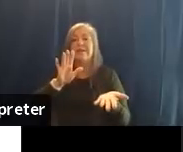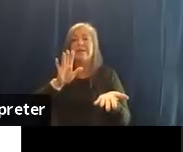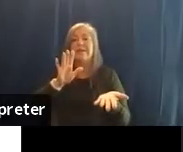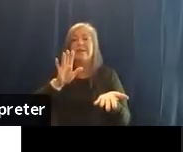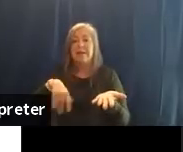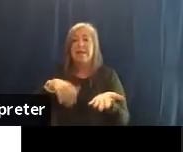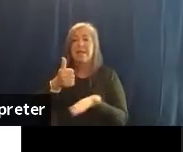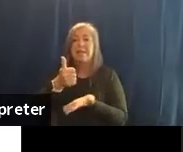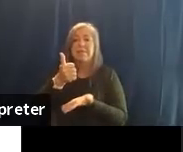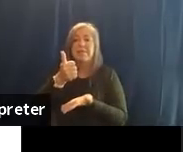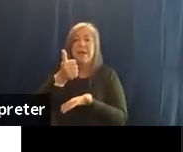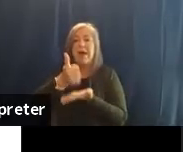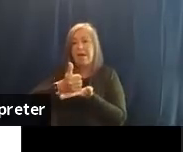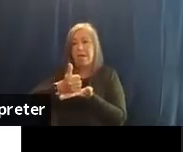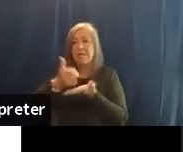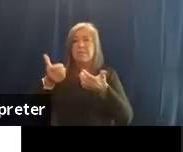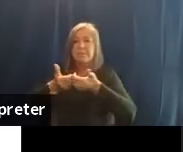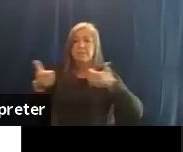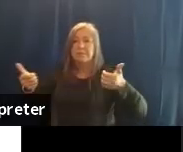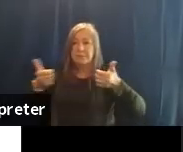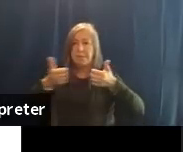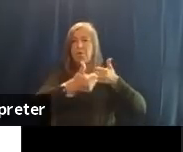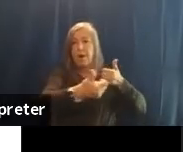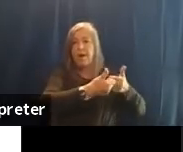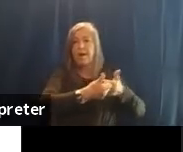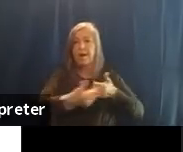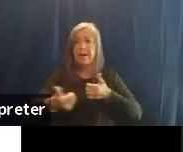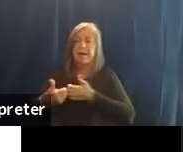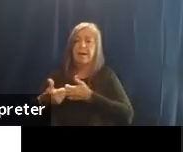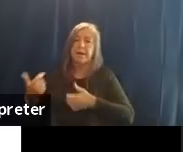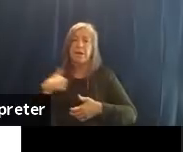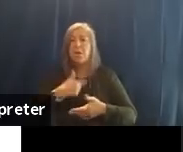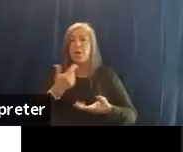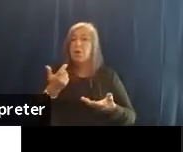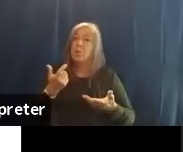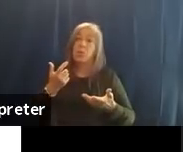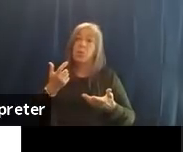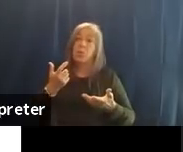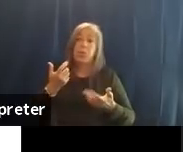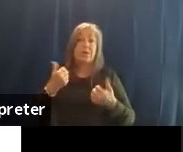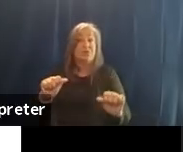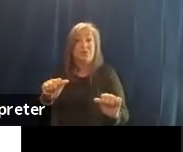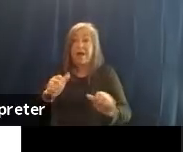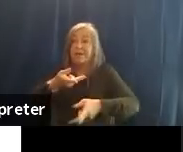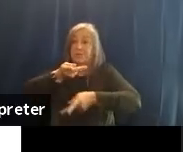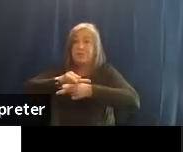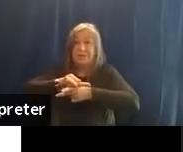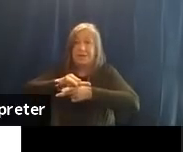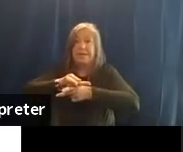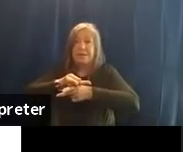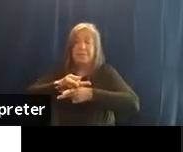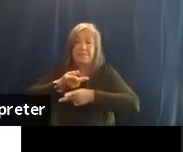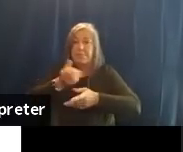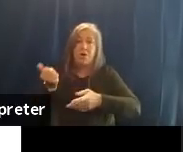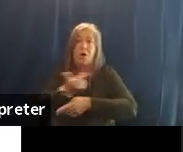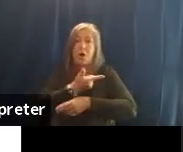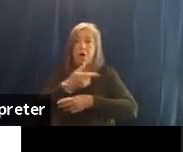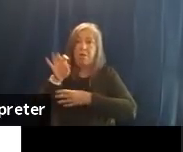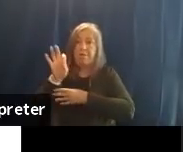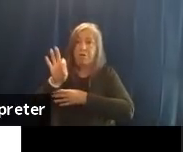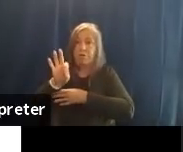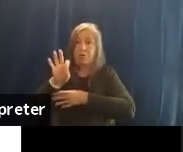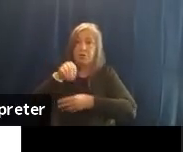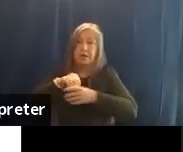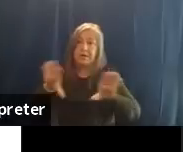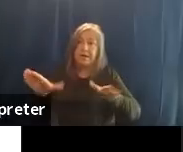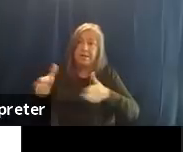classroom. Our intent has been to preserve as many of the furnishings in these classrooms as possible. But the reality is that in